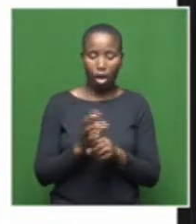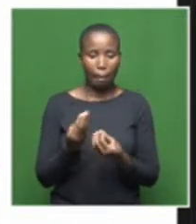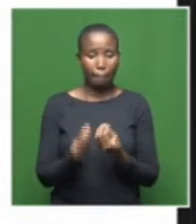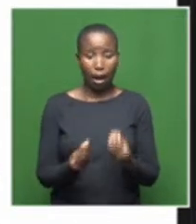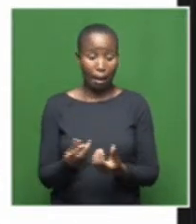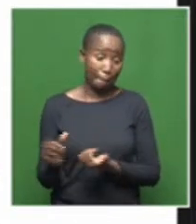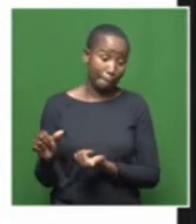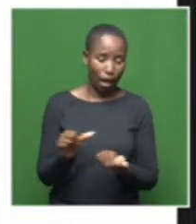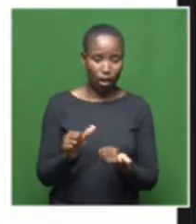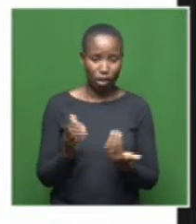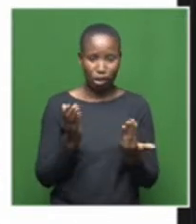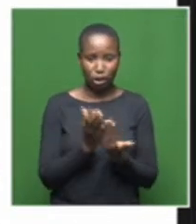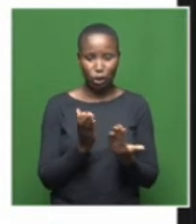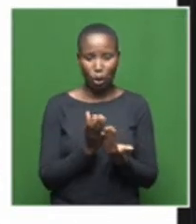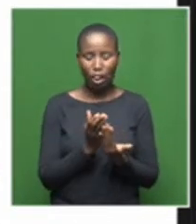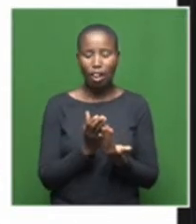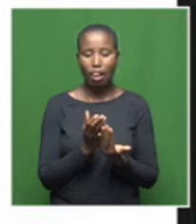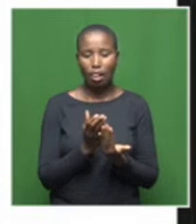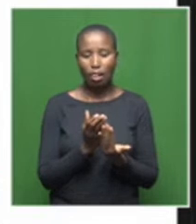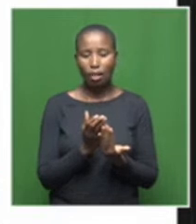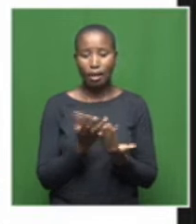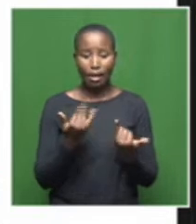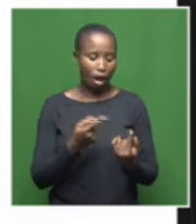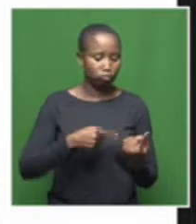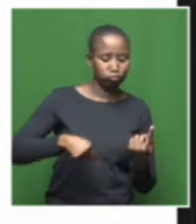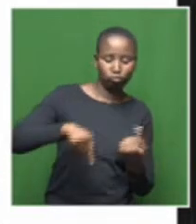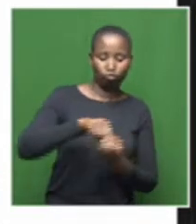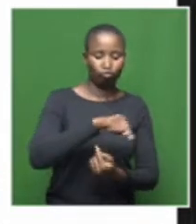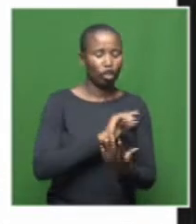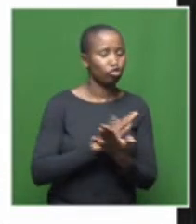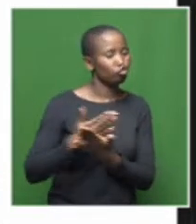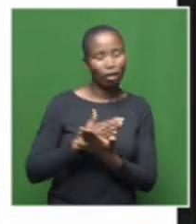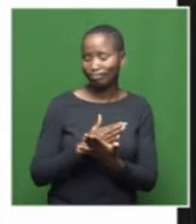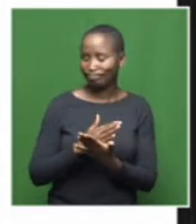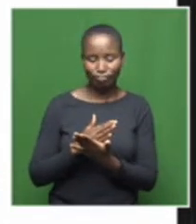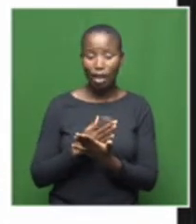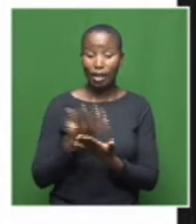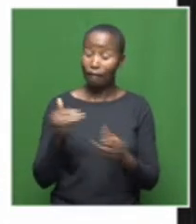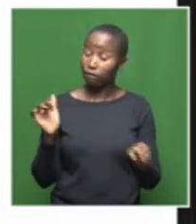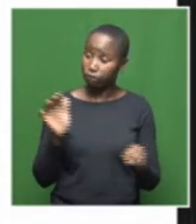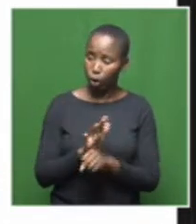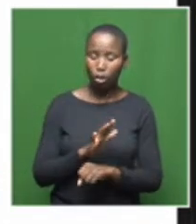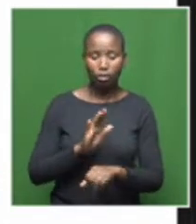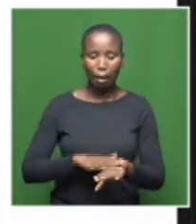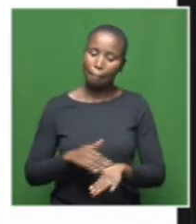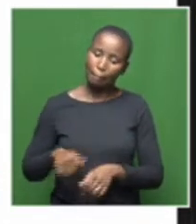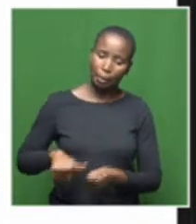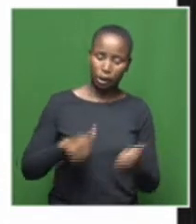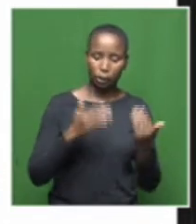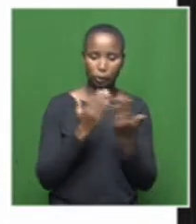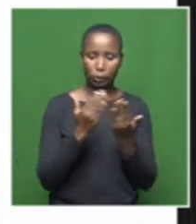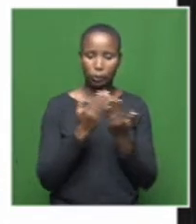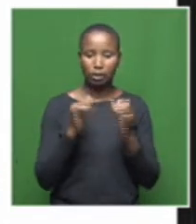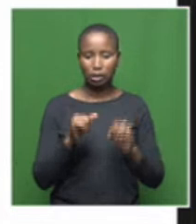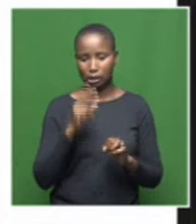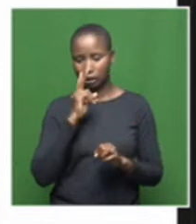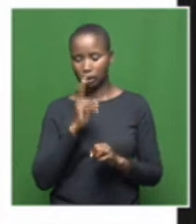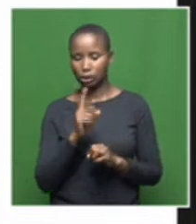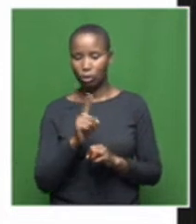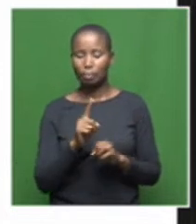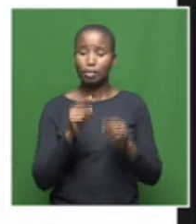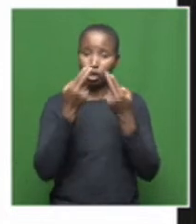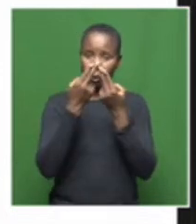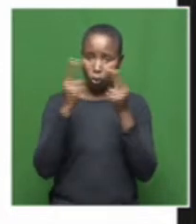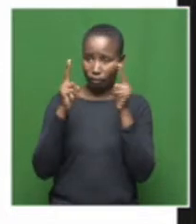back. We did away with the rotational schooling, and I think that may have been responsible for that. We've also seen the